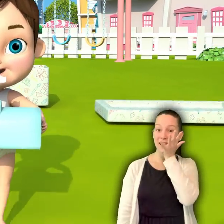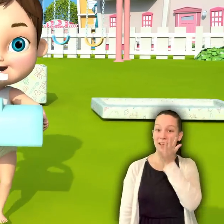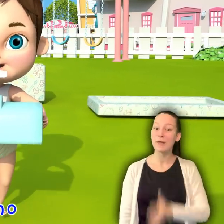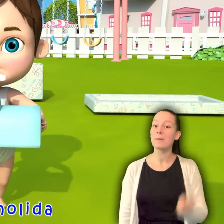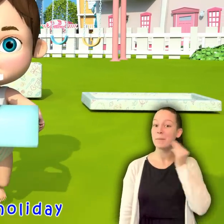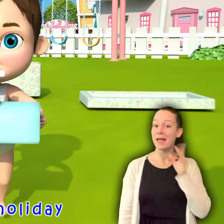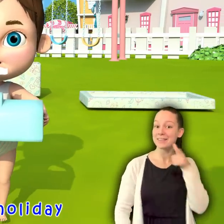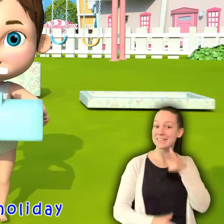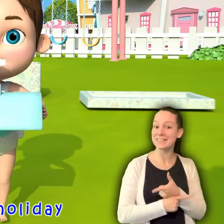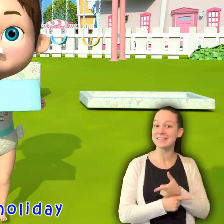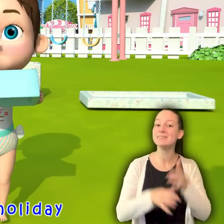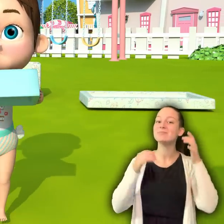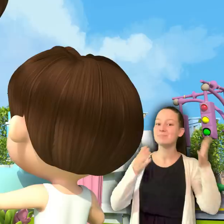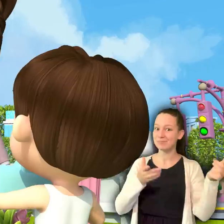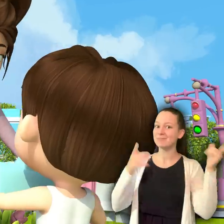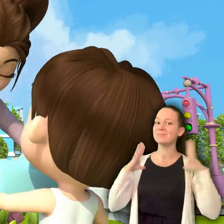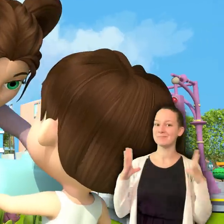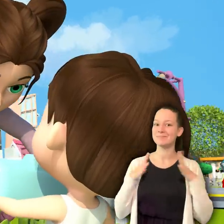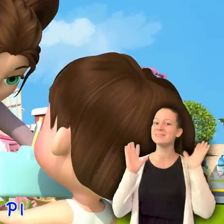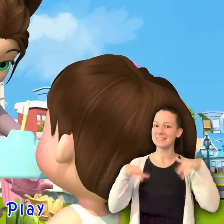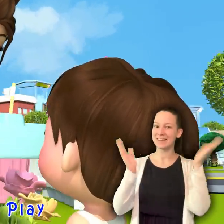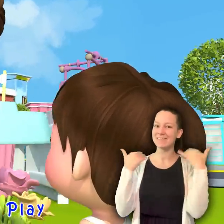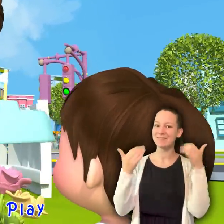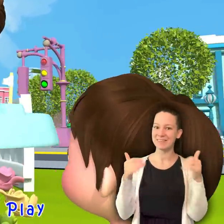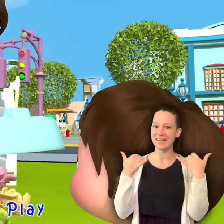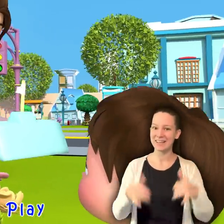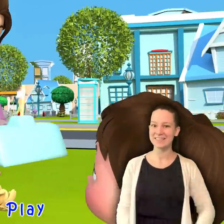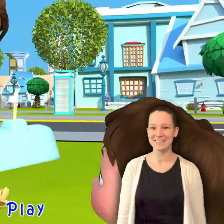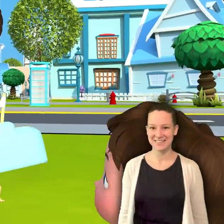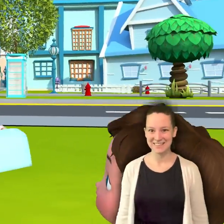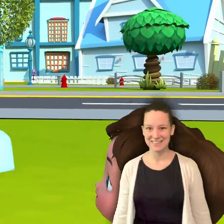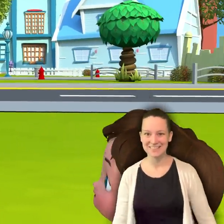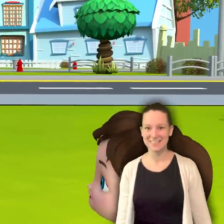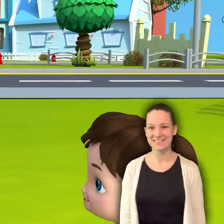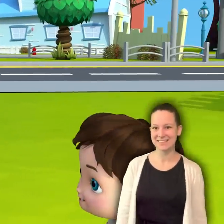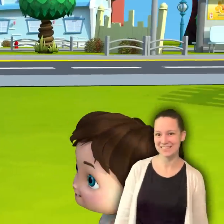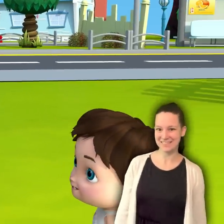fairy sisters on holiday hey I'm on play